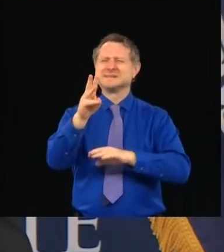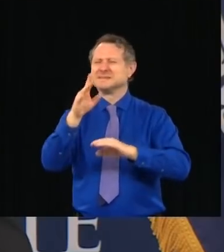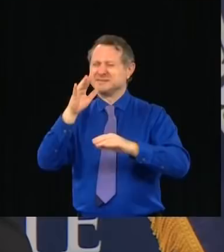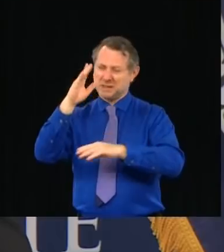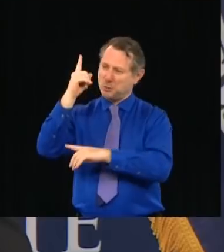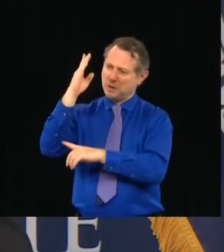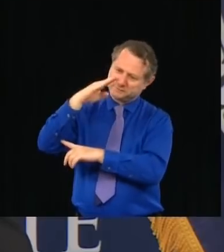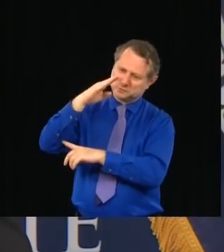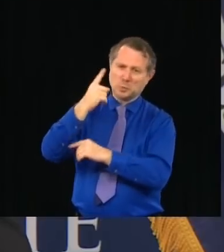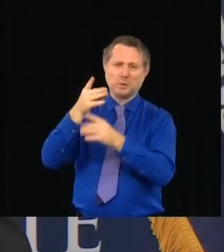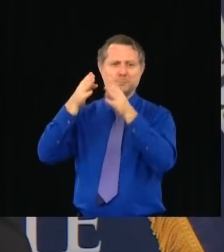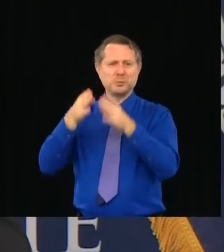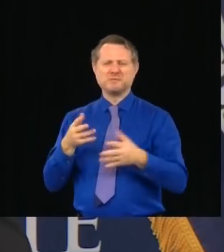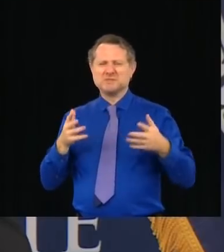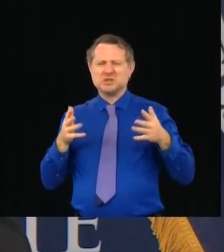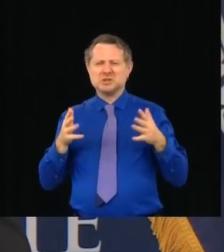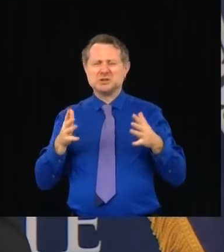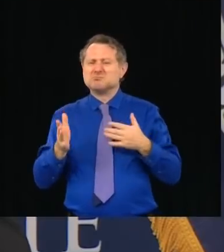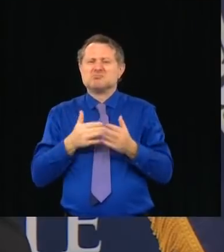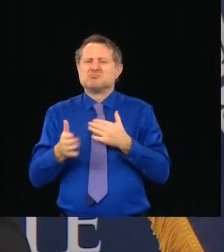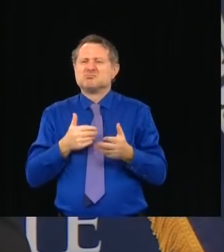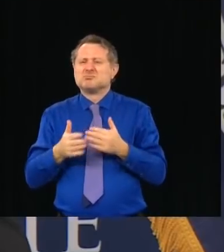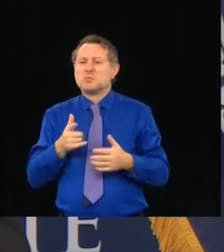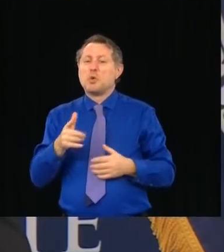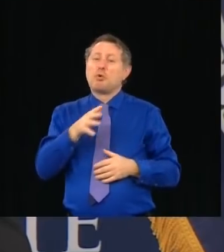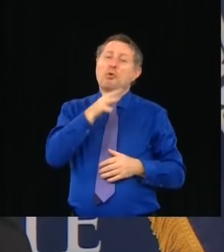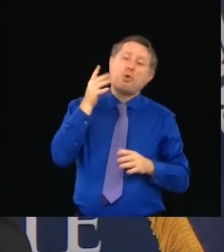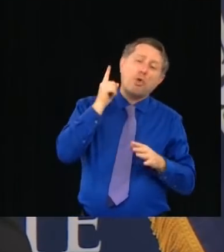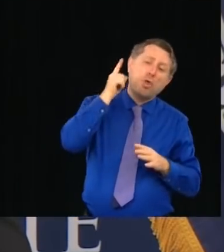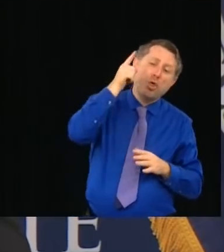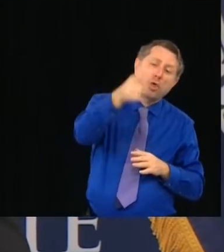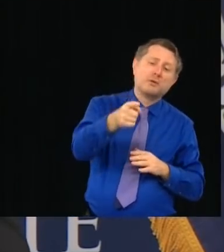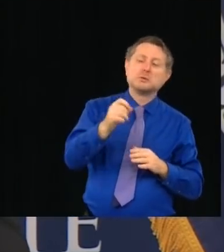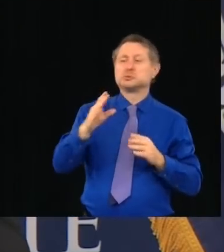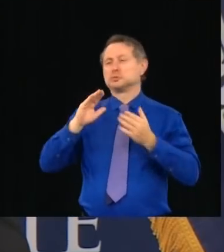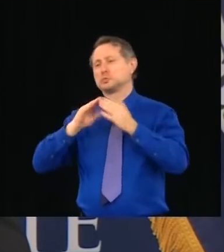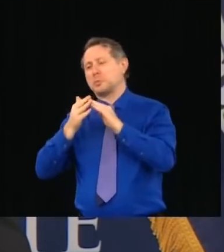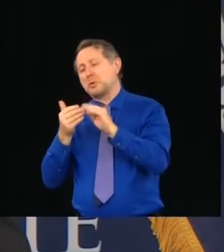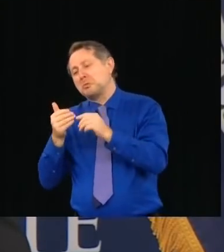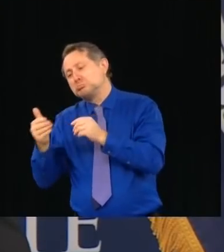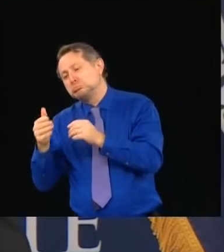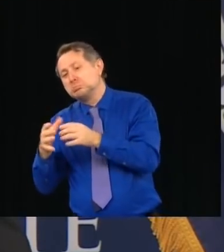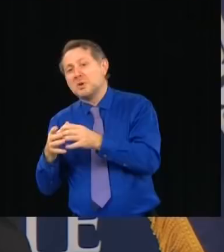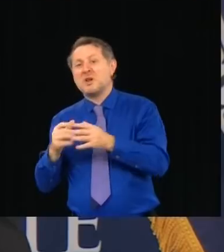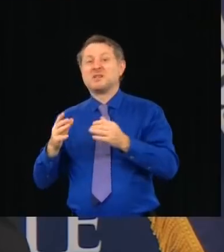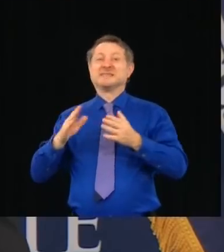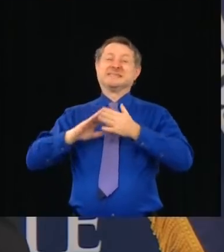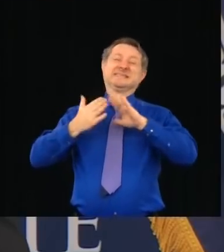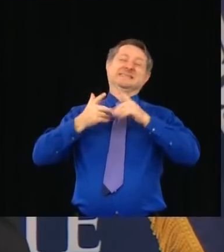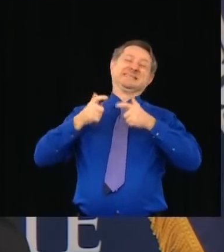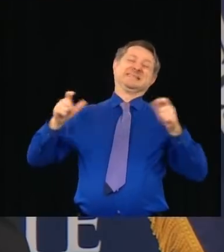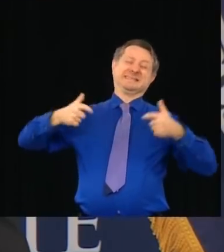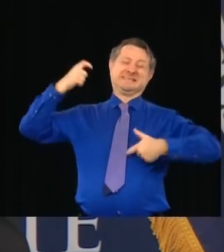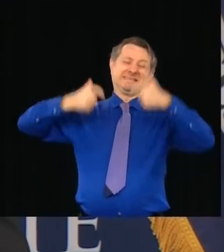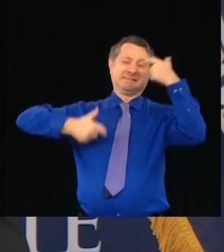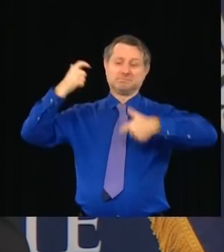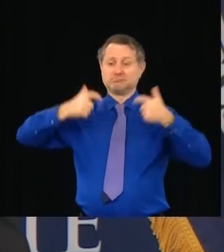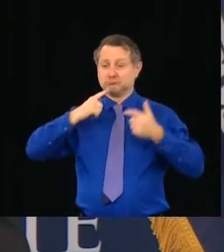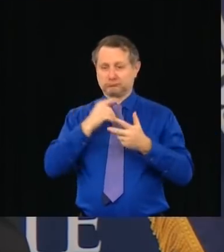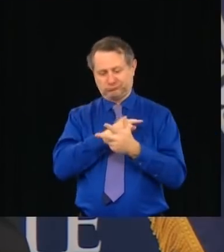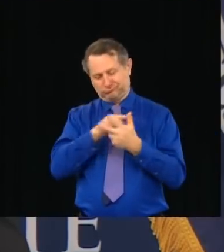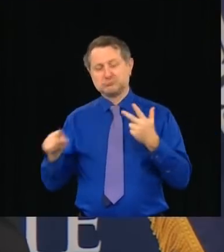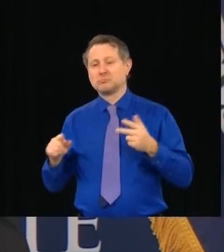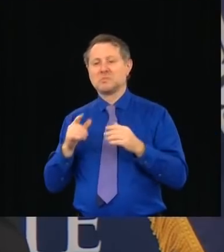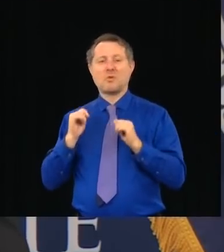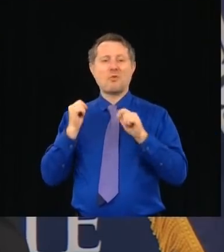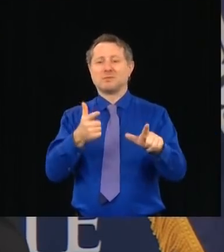One afternoon. I don't care if you're a rural community, suburban community, urban community, nobody is immune. That's what Madison County says. That's